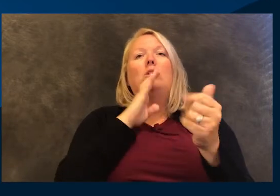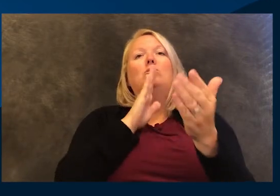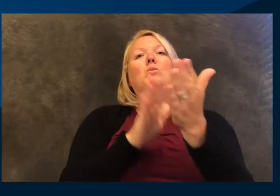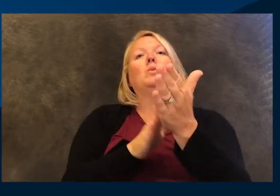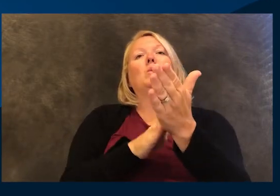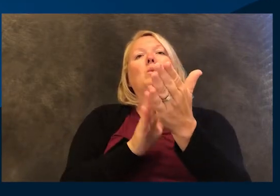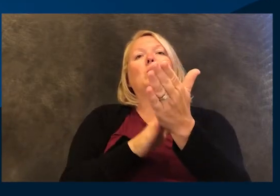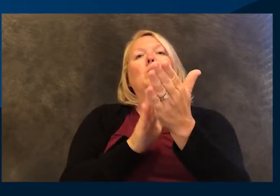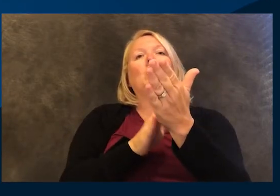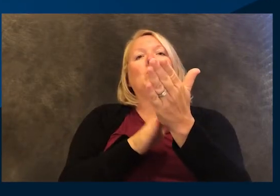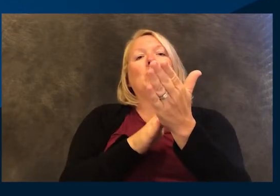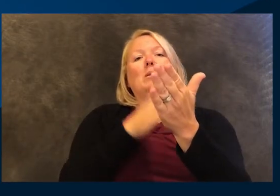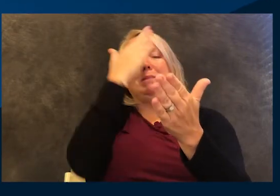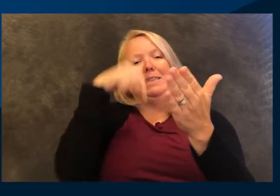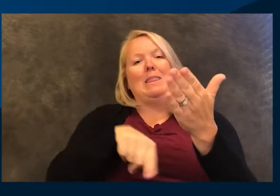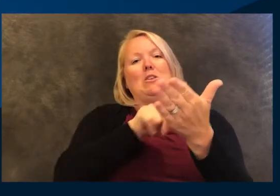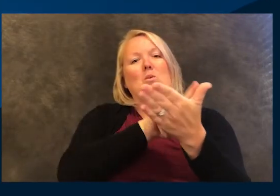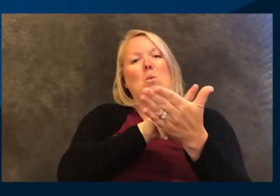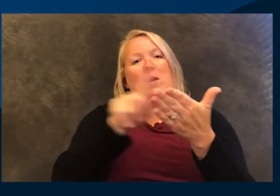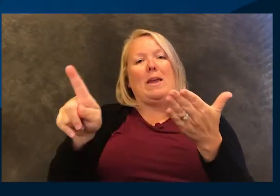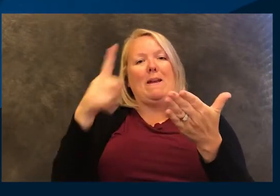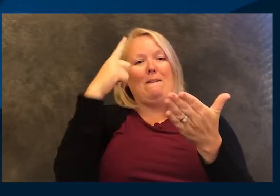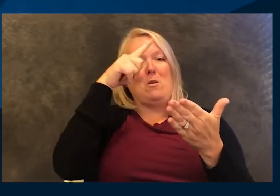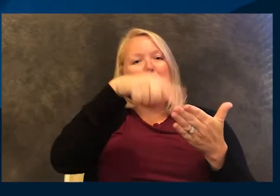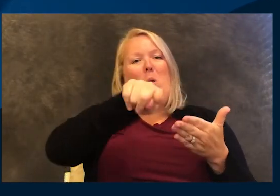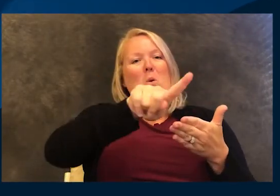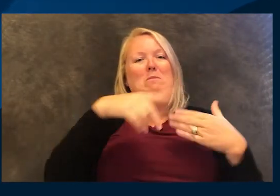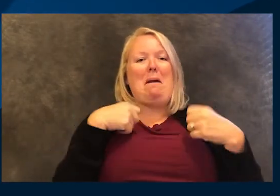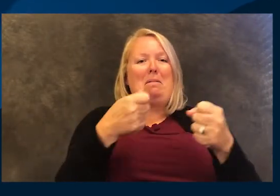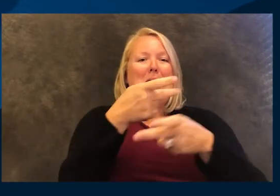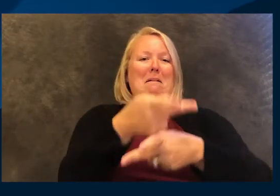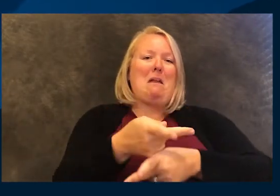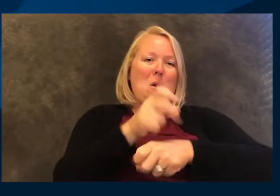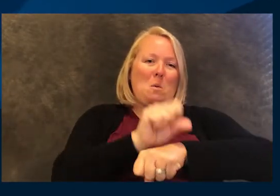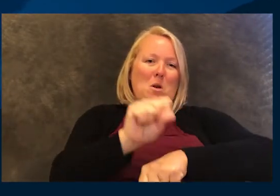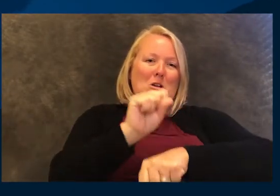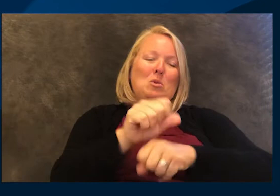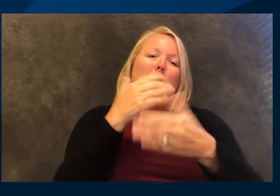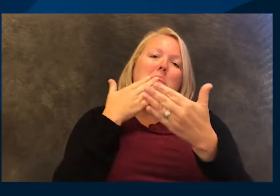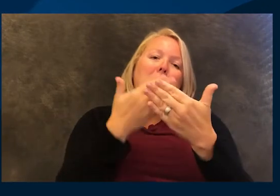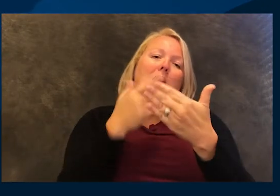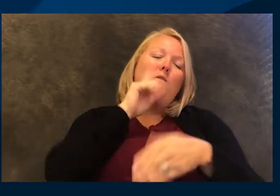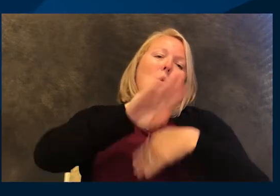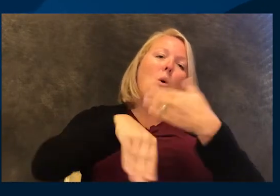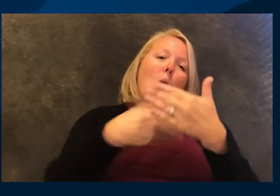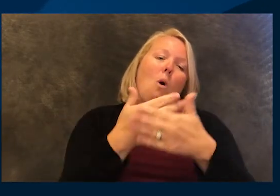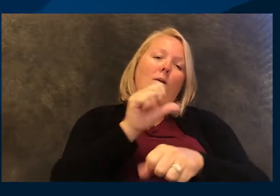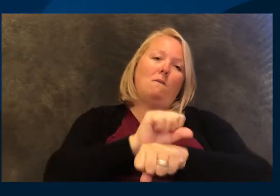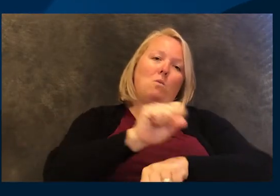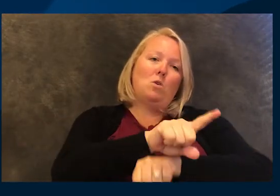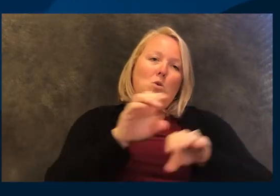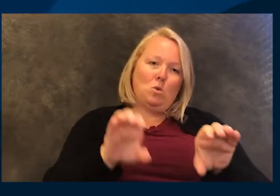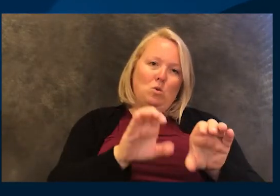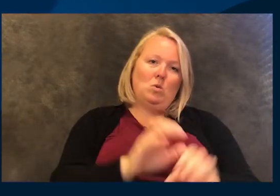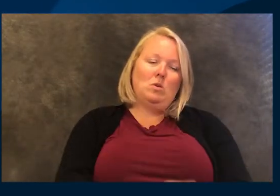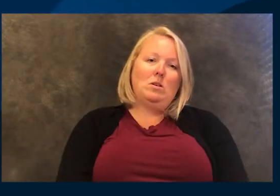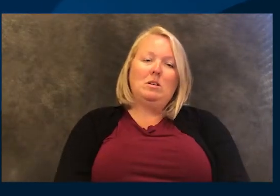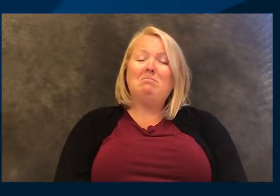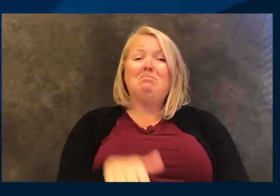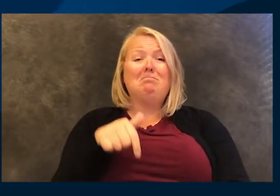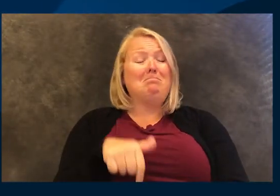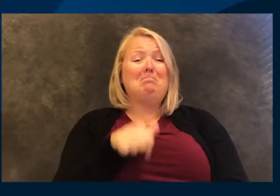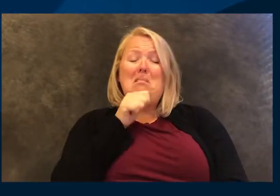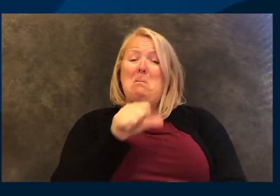it's ECMO week for those healthcare workers. So thank you once again for all the work that you are doing. This would not